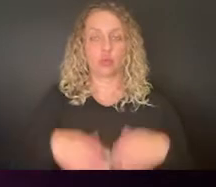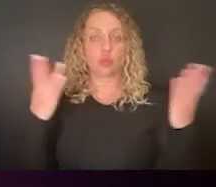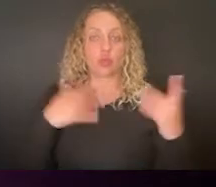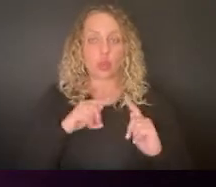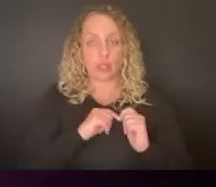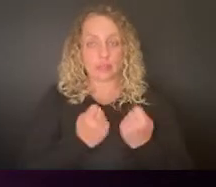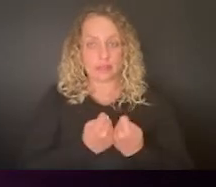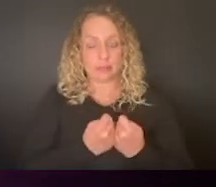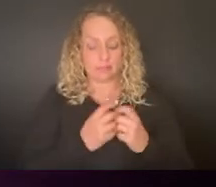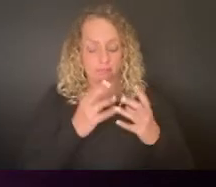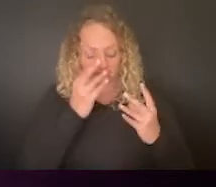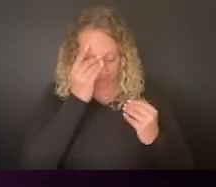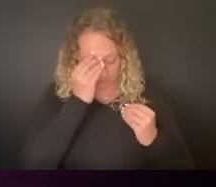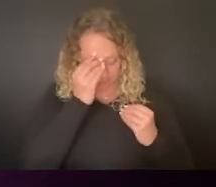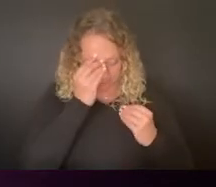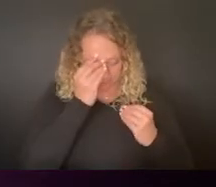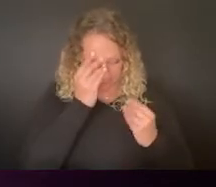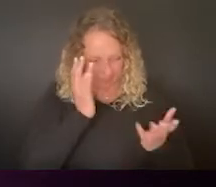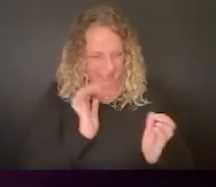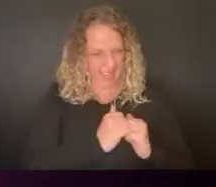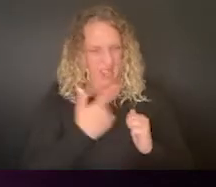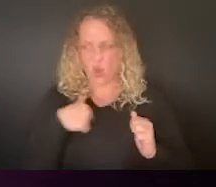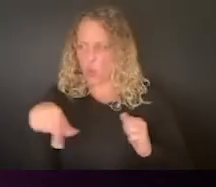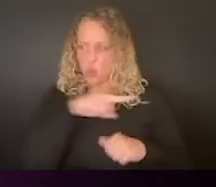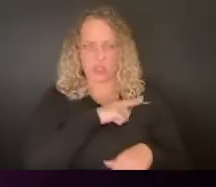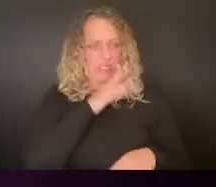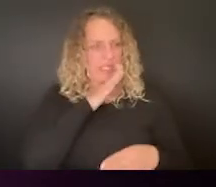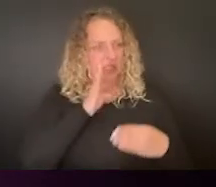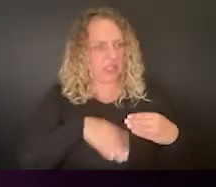trust from your customers.